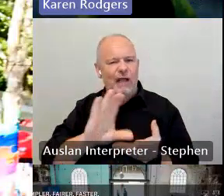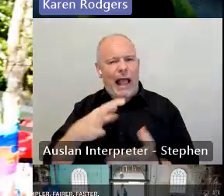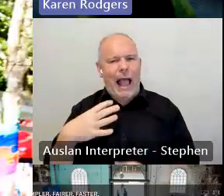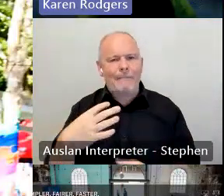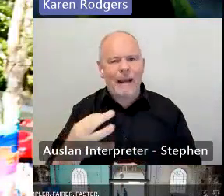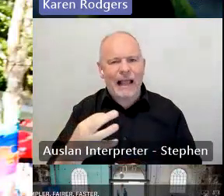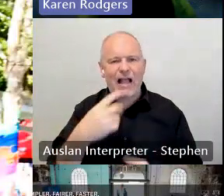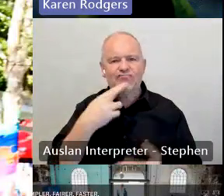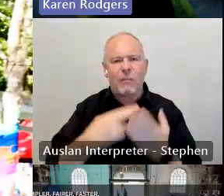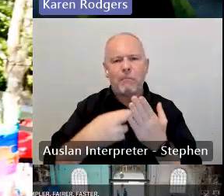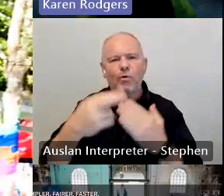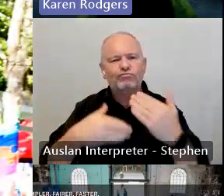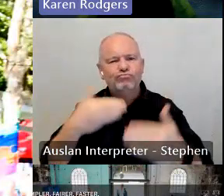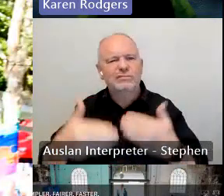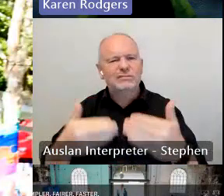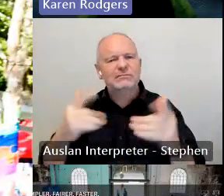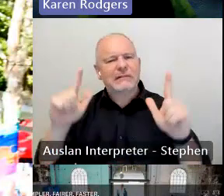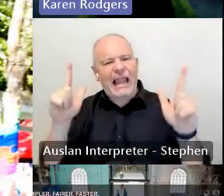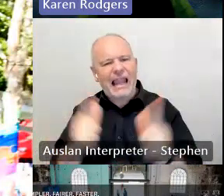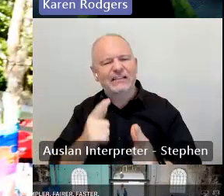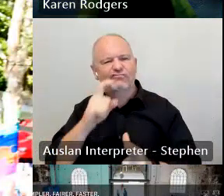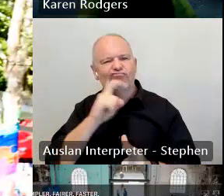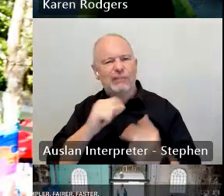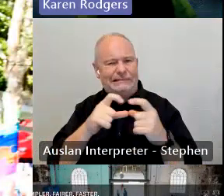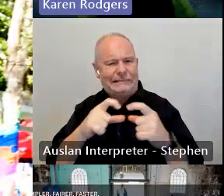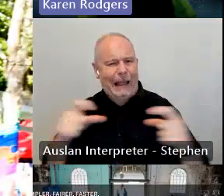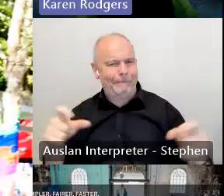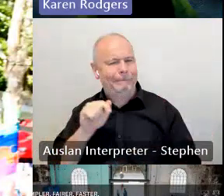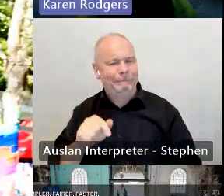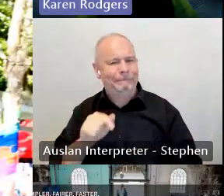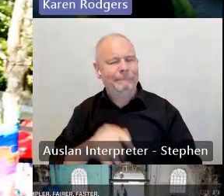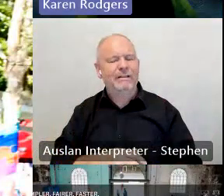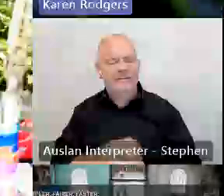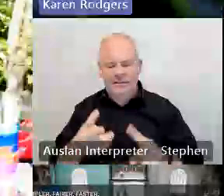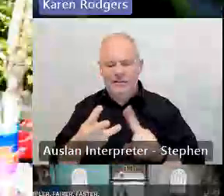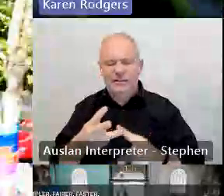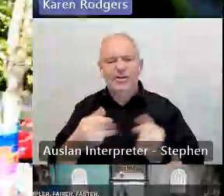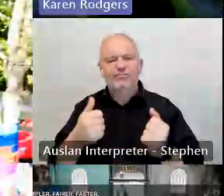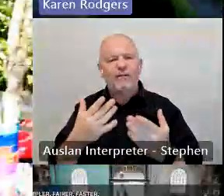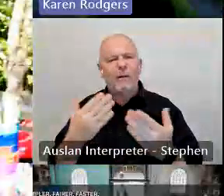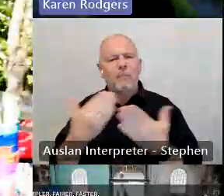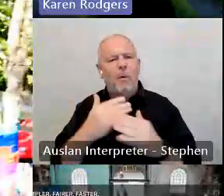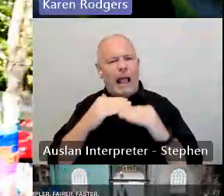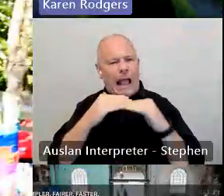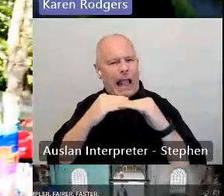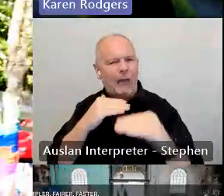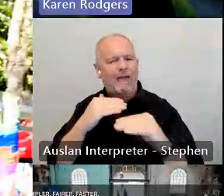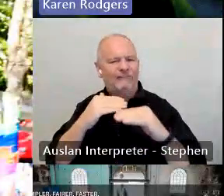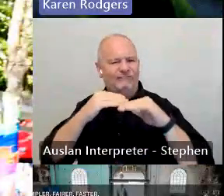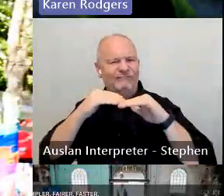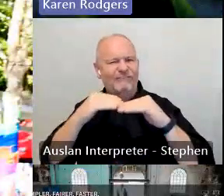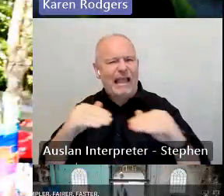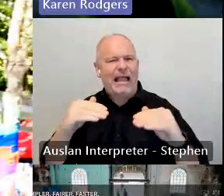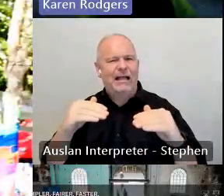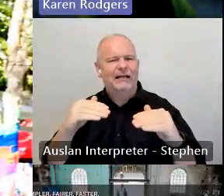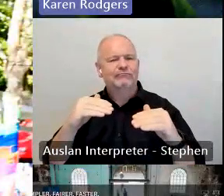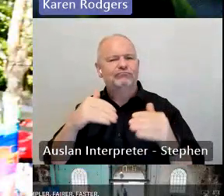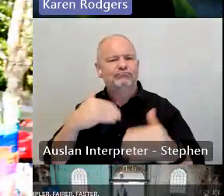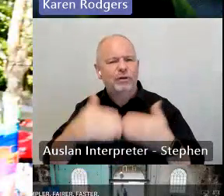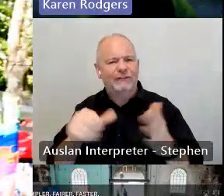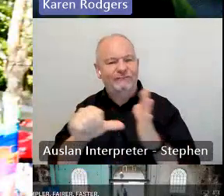reporting processes by reducing red tape, to provide a more equitable and fairer funding